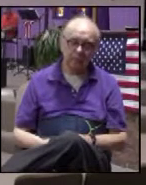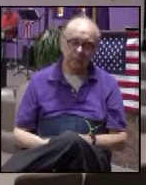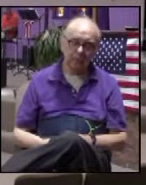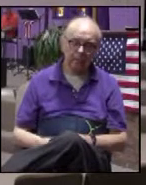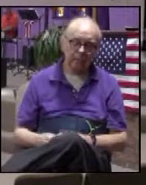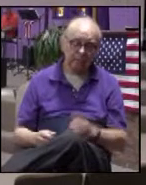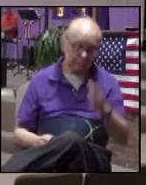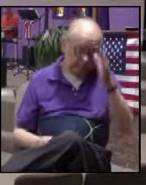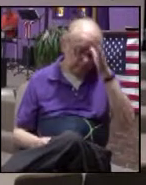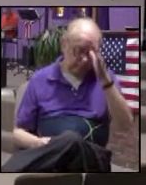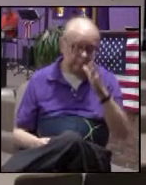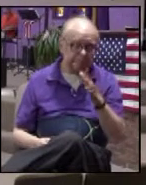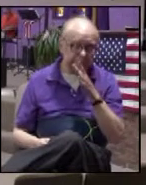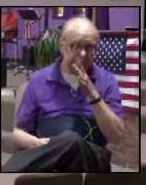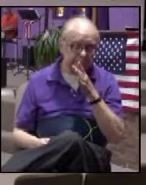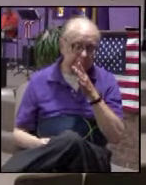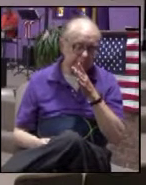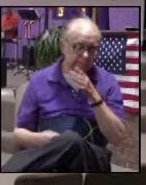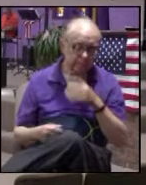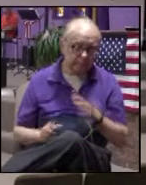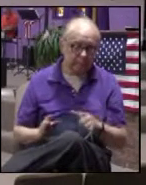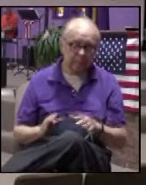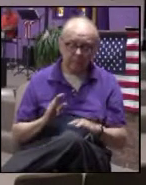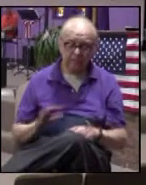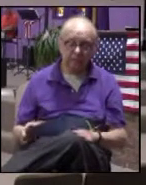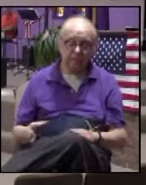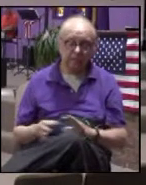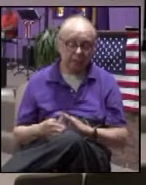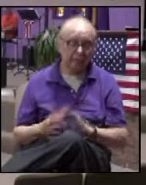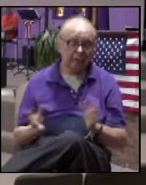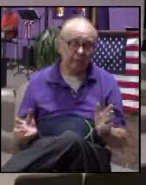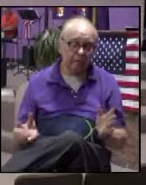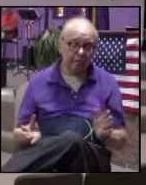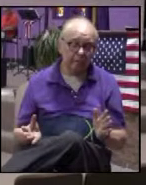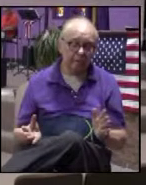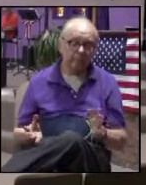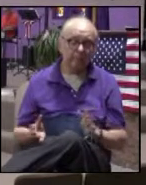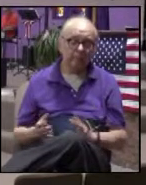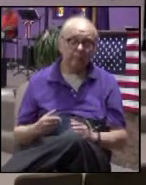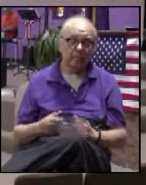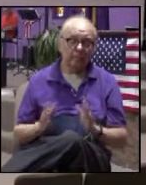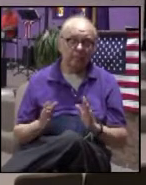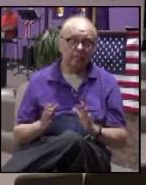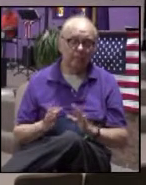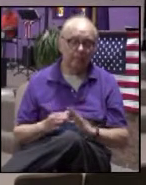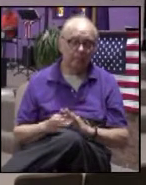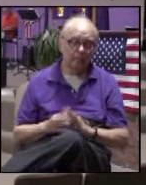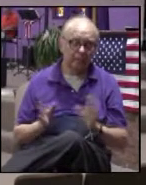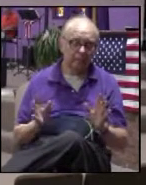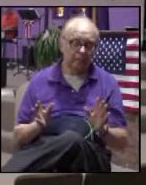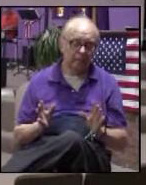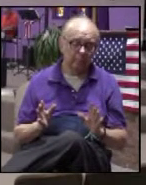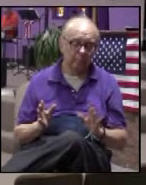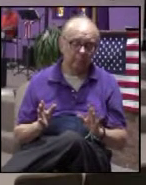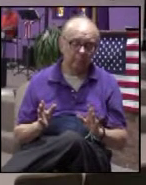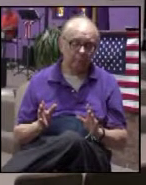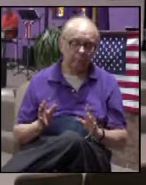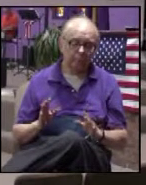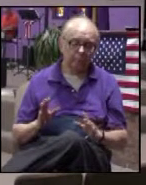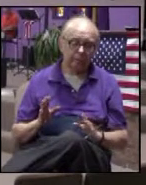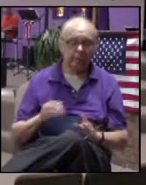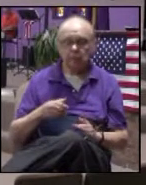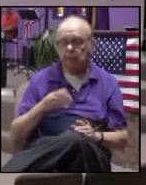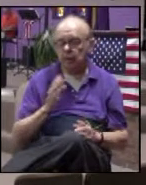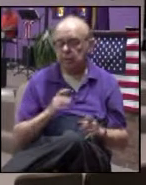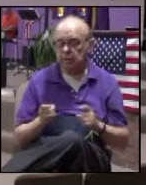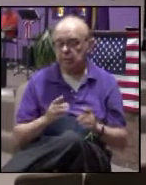Parents, are you going to let your children go? Are you going to relinquish them to the control of God in their life when they come to